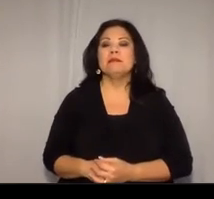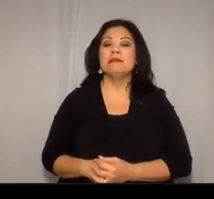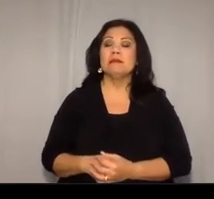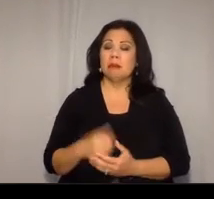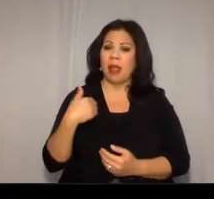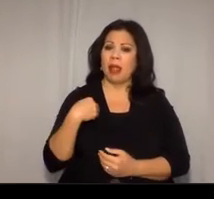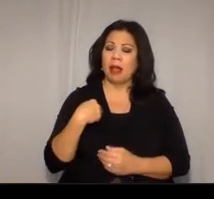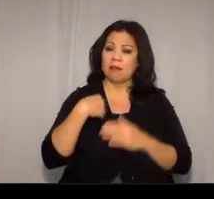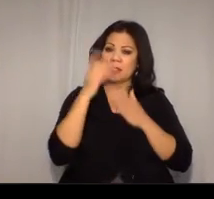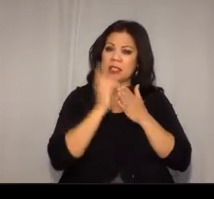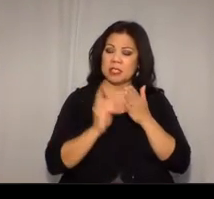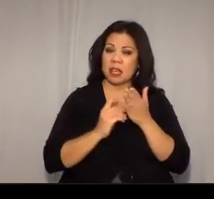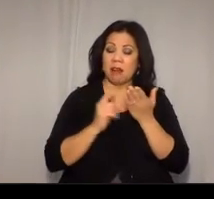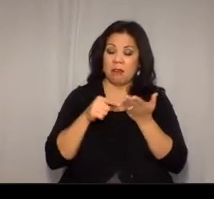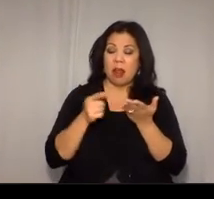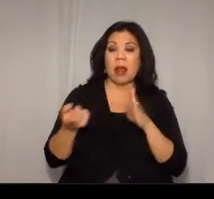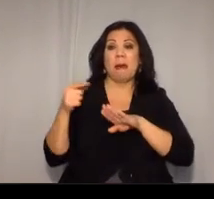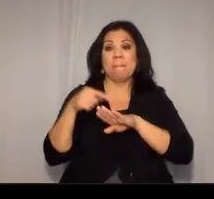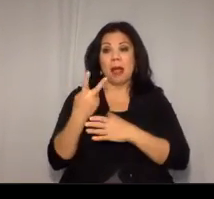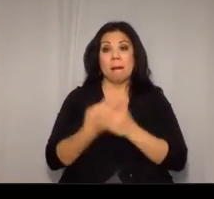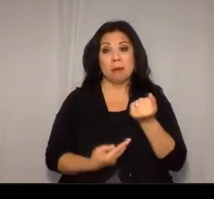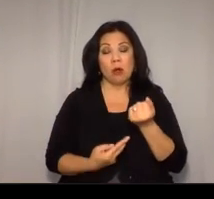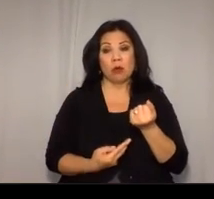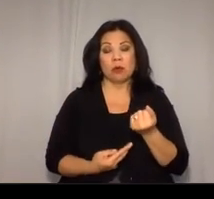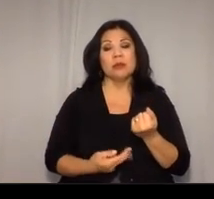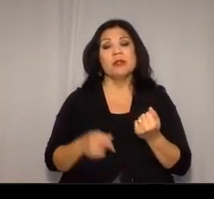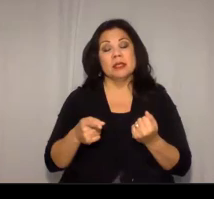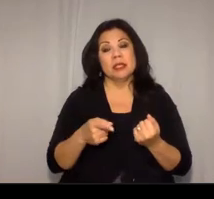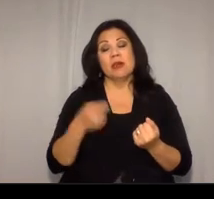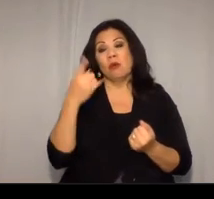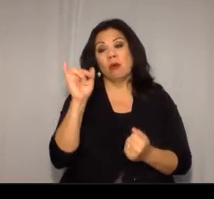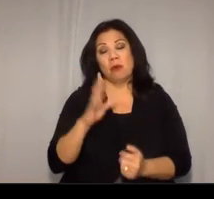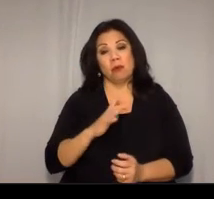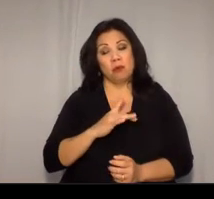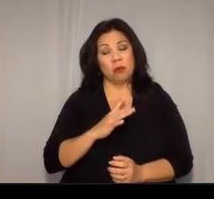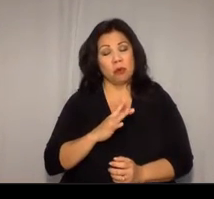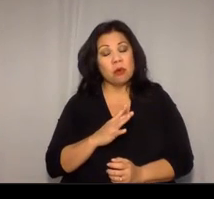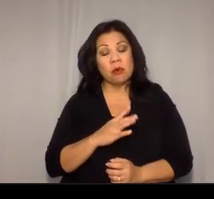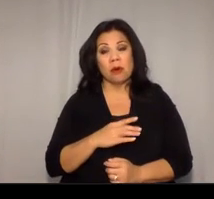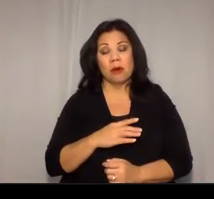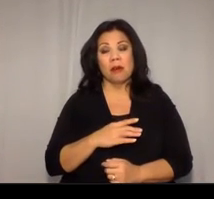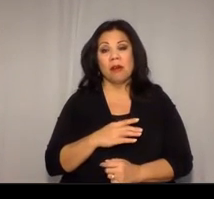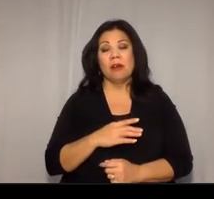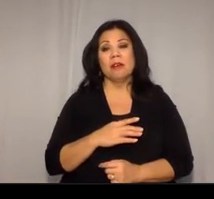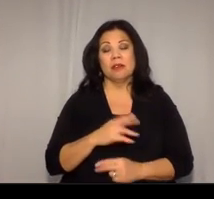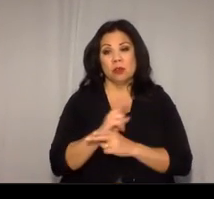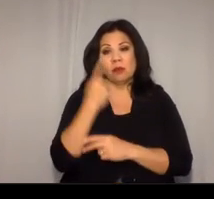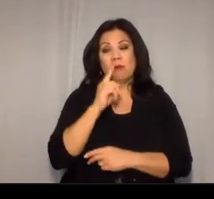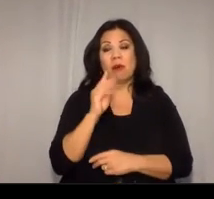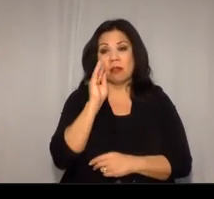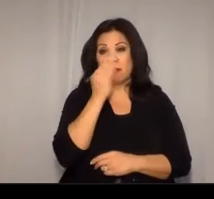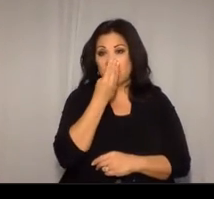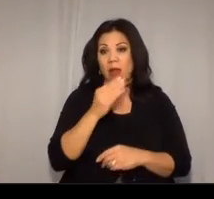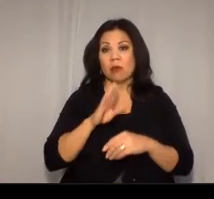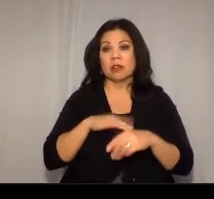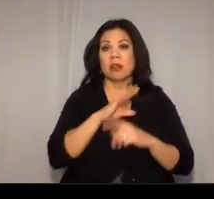patterns on the front and on the back. These would look really cool made into flowers for our lei. So in addition